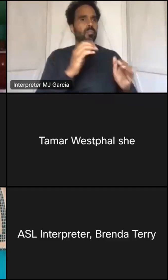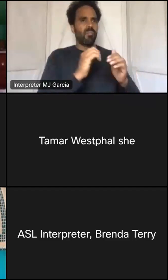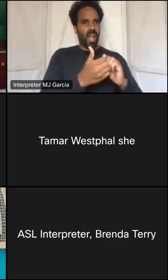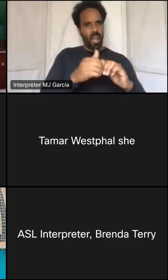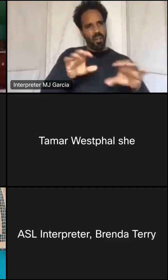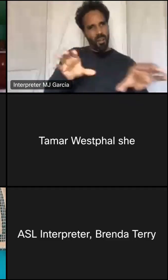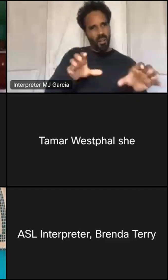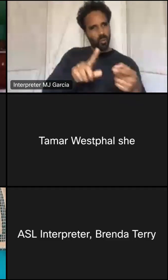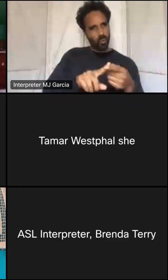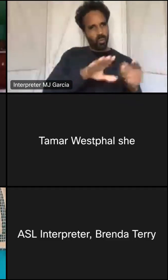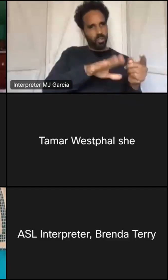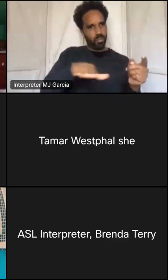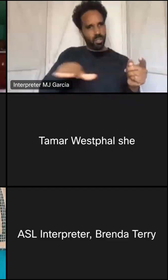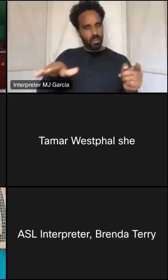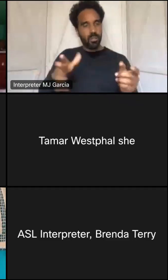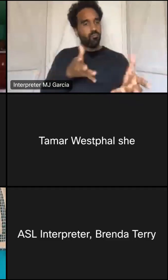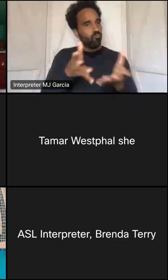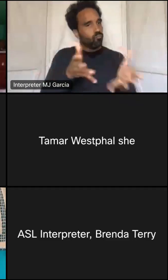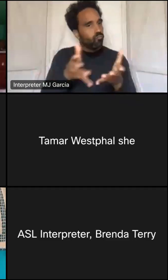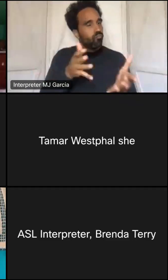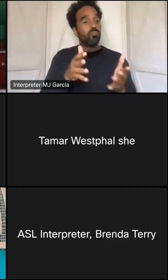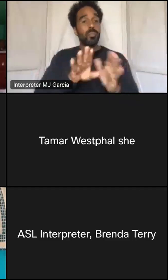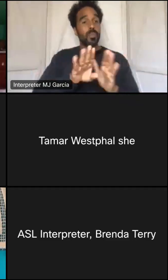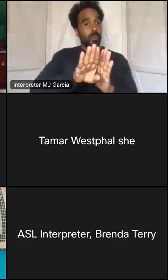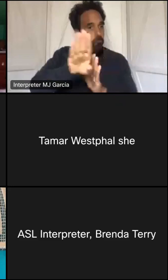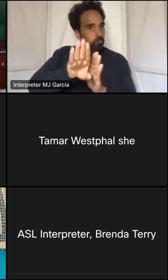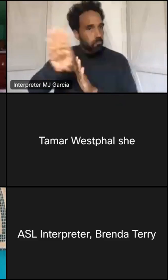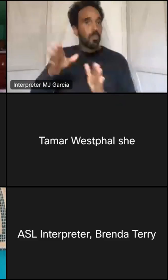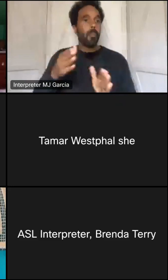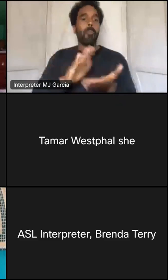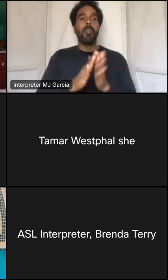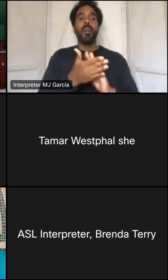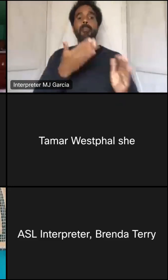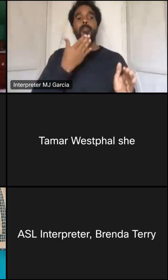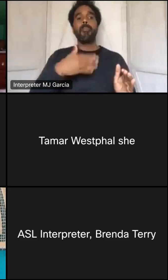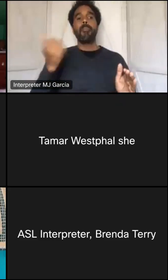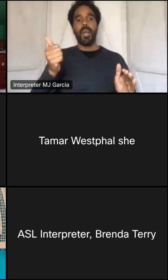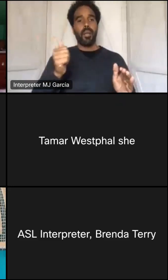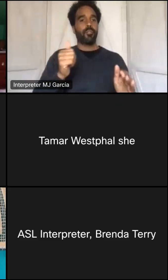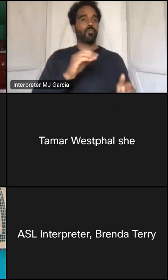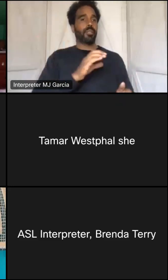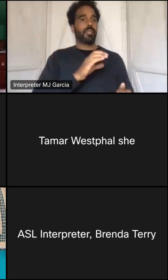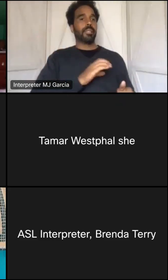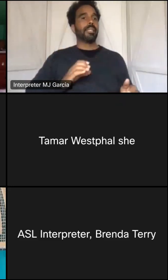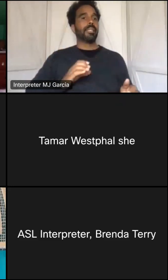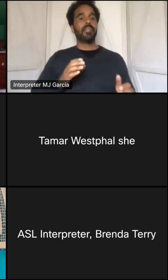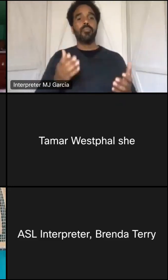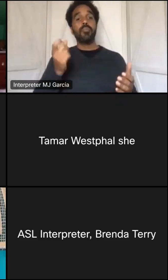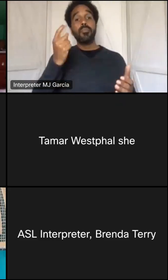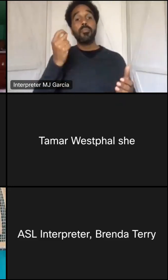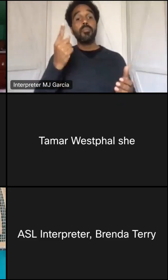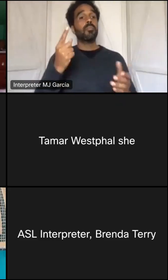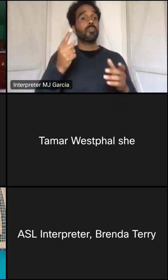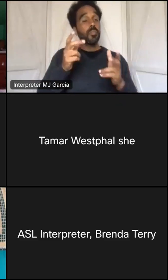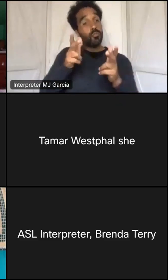the kids at home so they can become better citizens, and listen to the people,